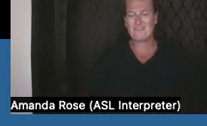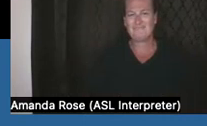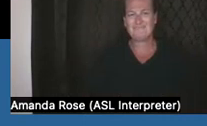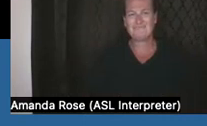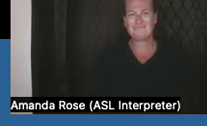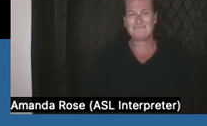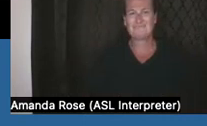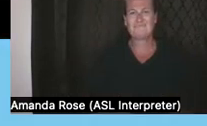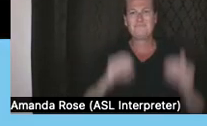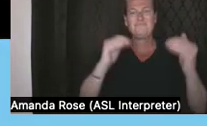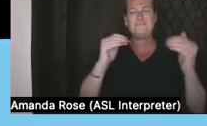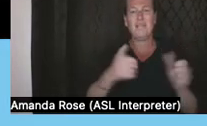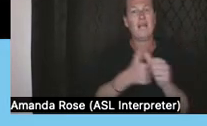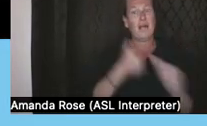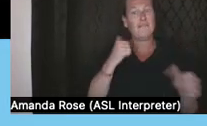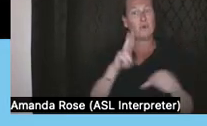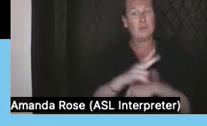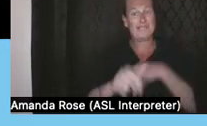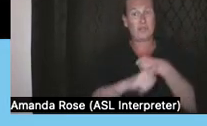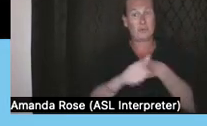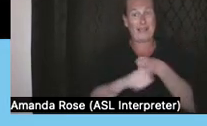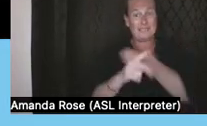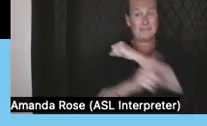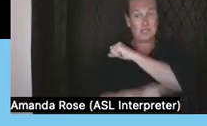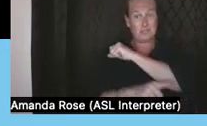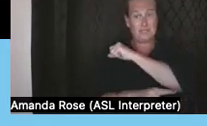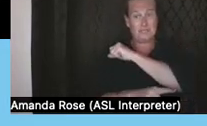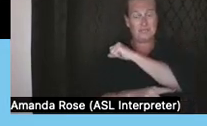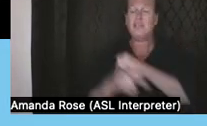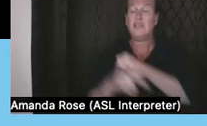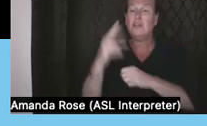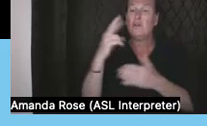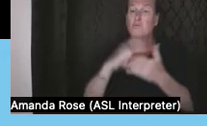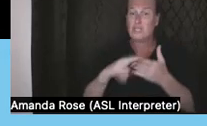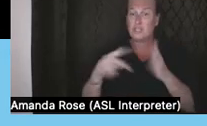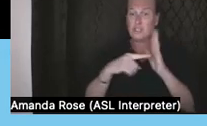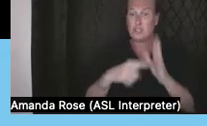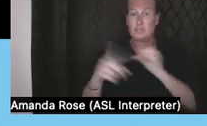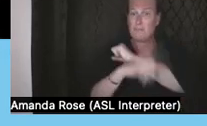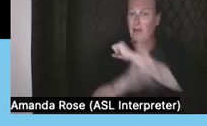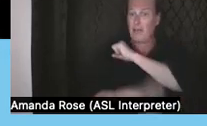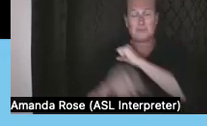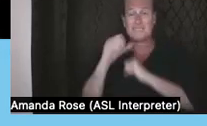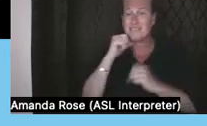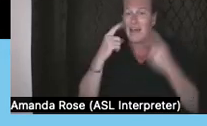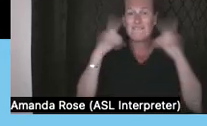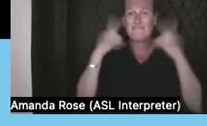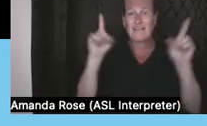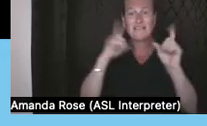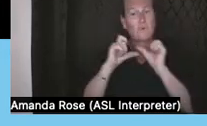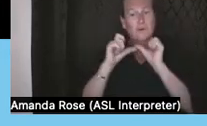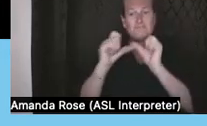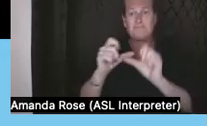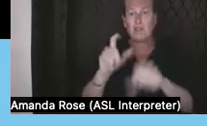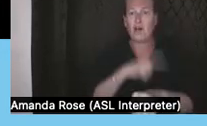To avoid using threats and punishment, research shows that punishment is not effective for a long-term behavior change. Each time a threat is